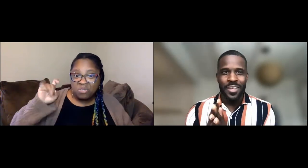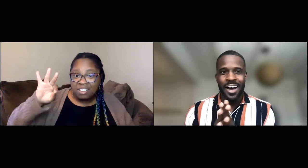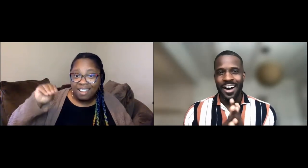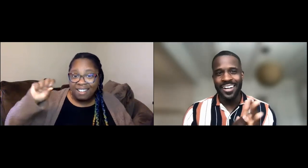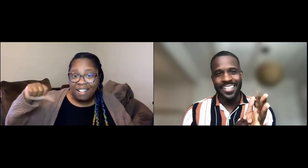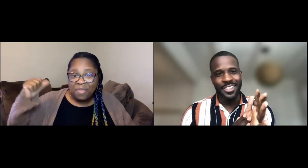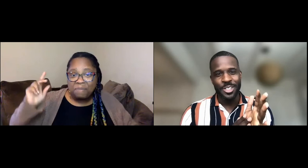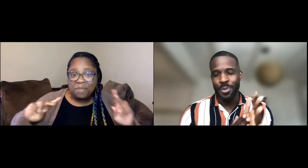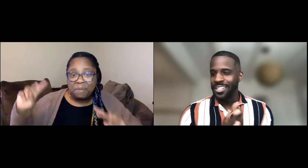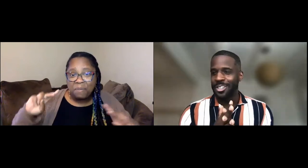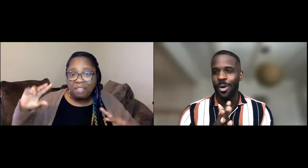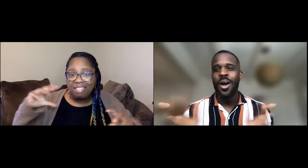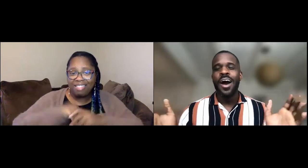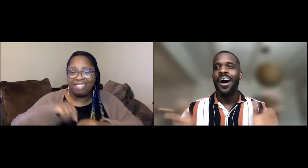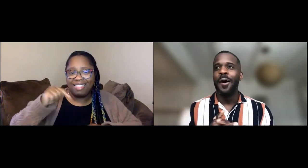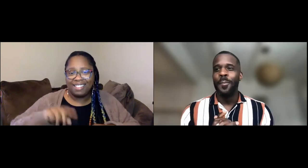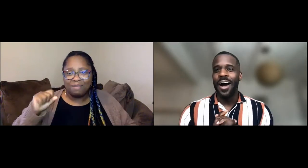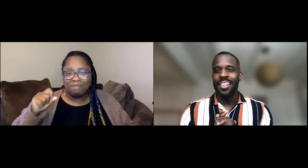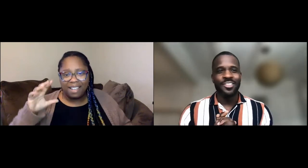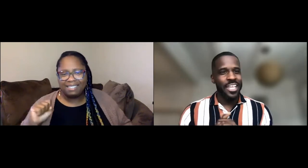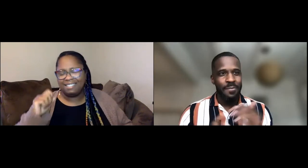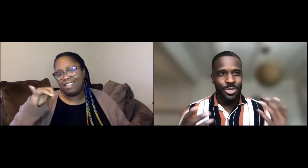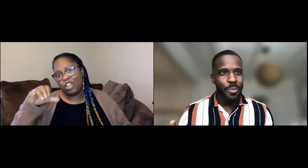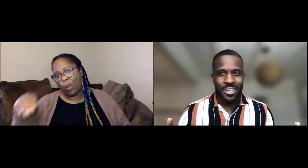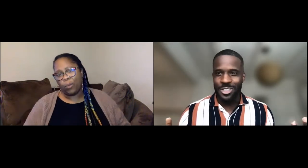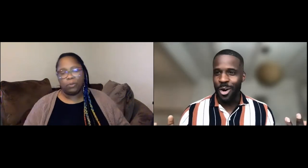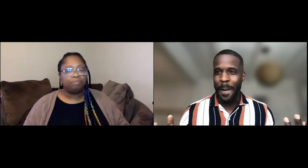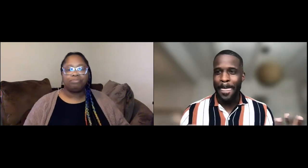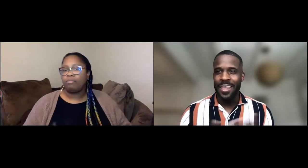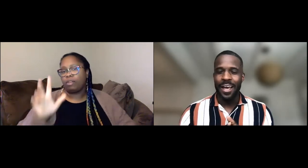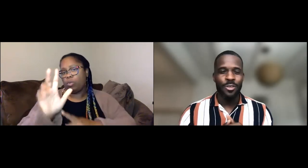people in the space. Listen, they gave me 3 minutes